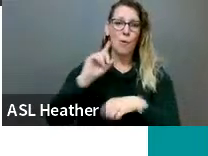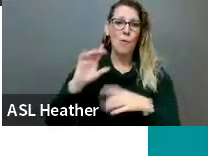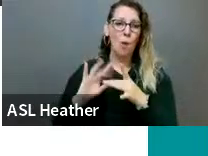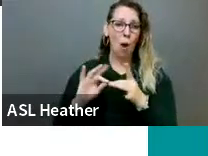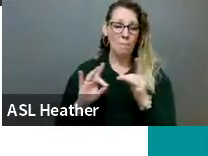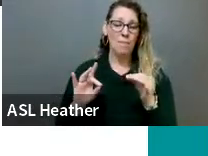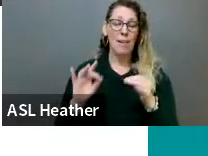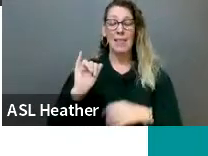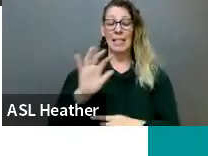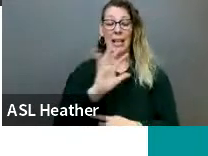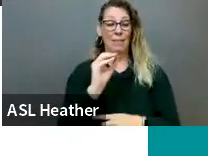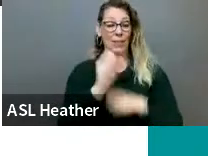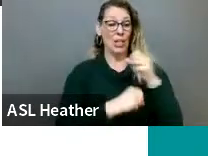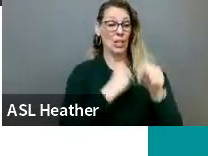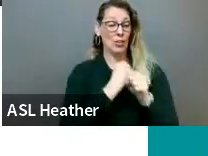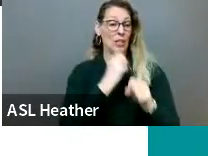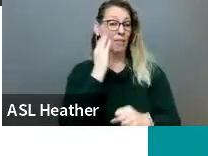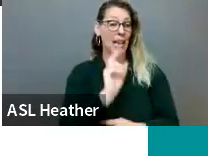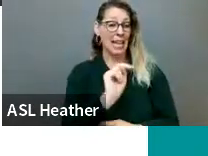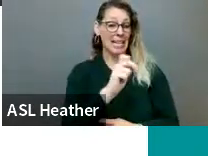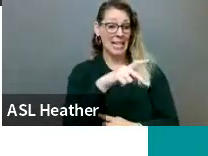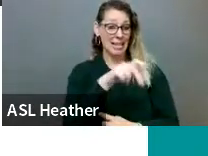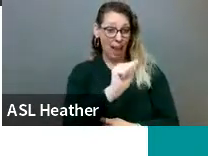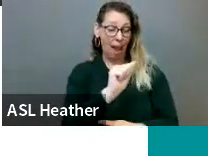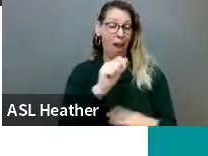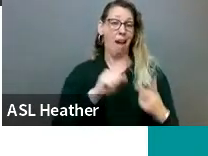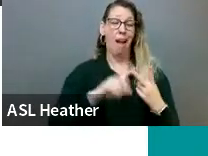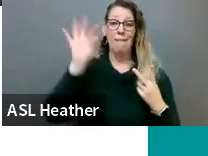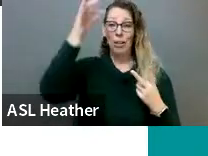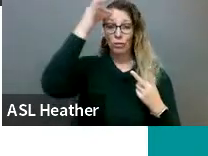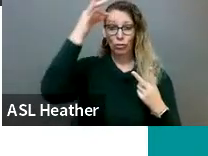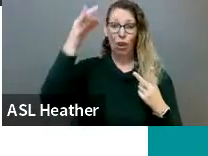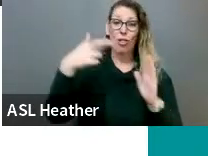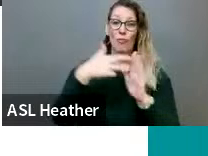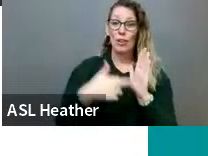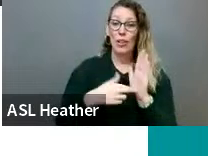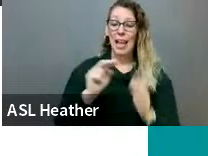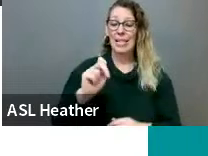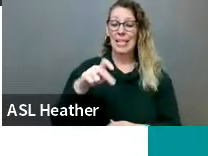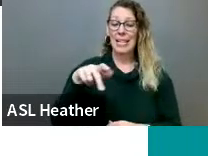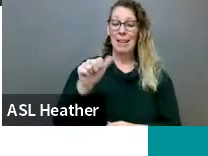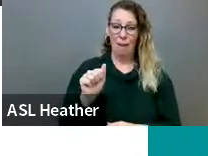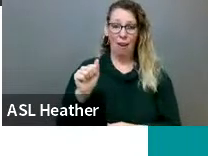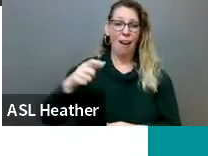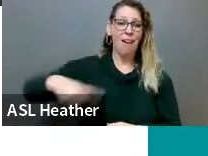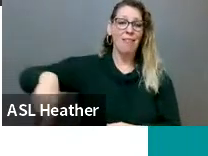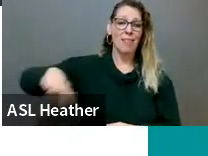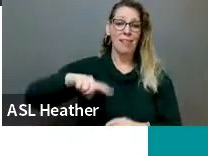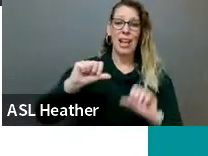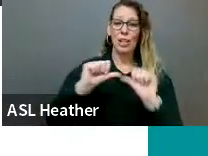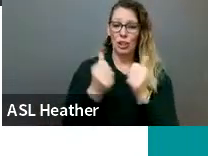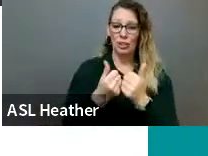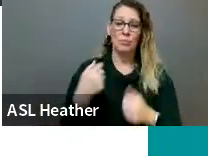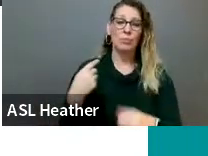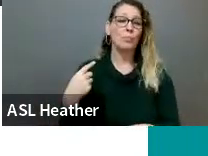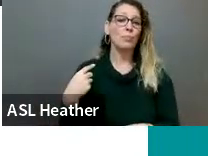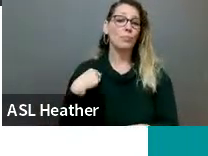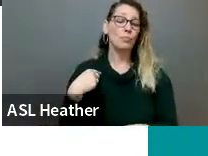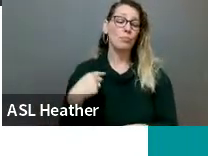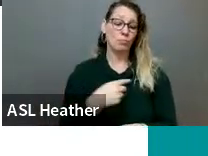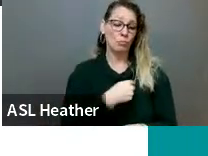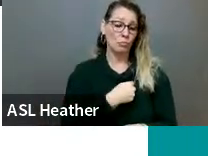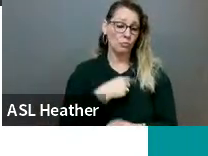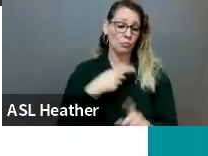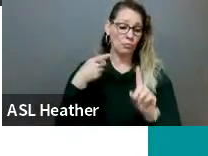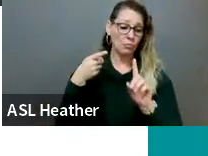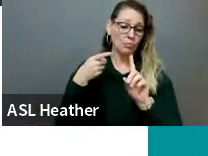from 50 years of experience with NEPA and comes from federal regulations of our NEPA lead agencies. We're targeting a